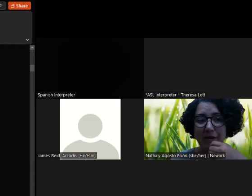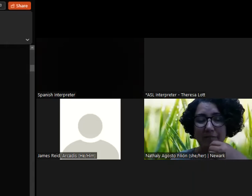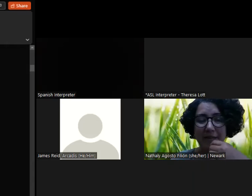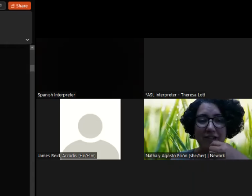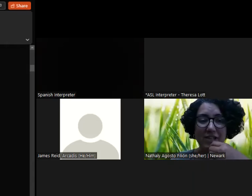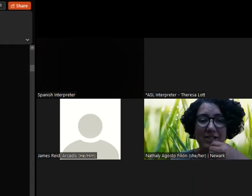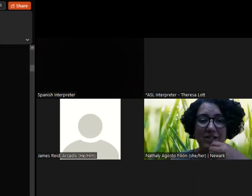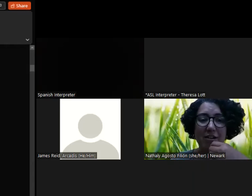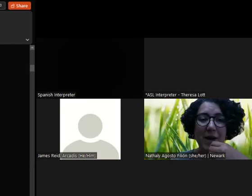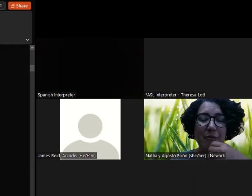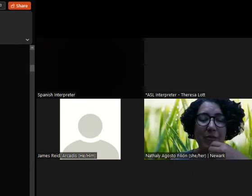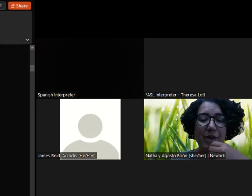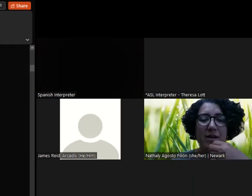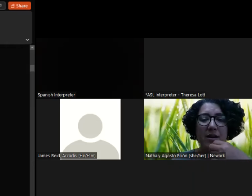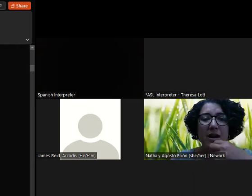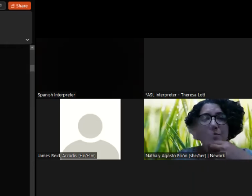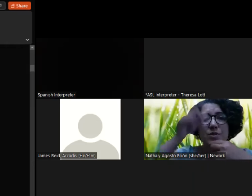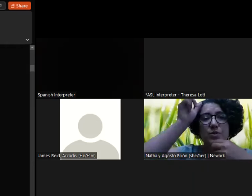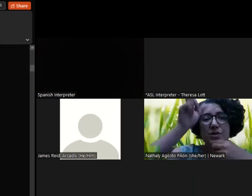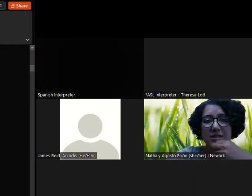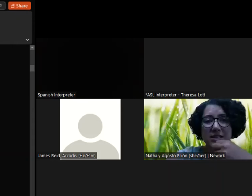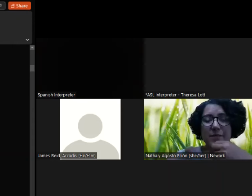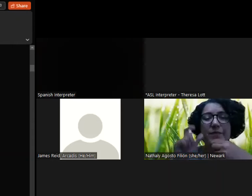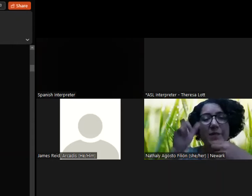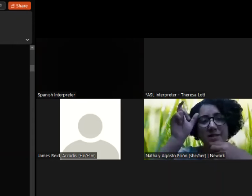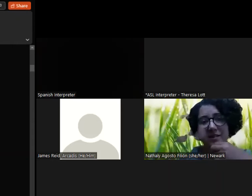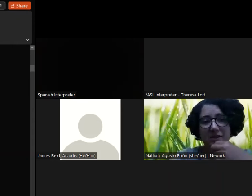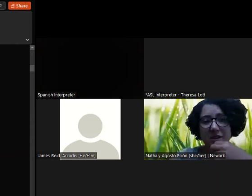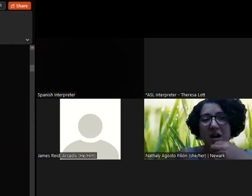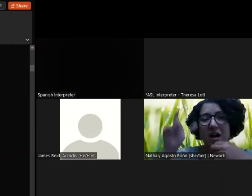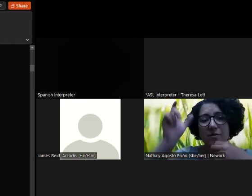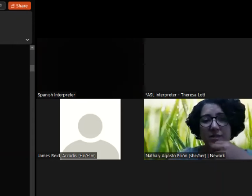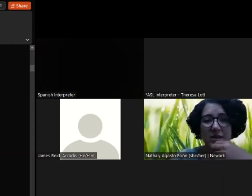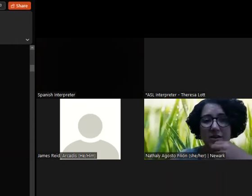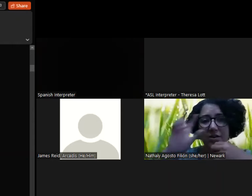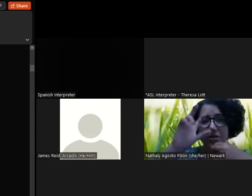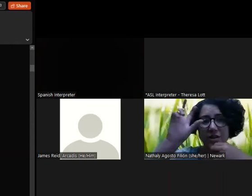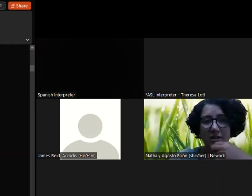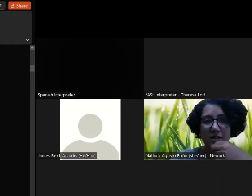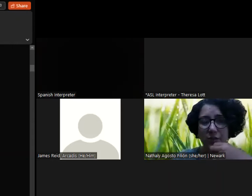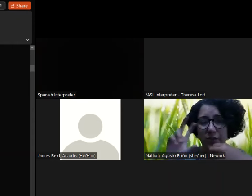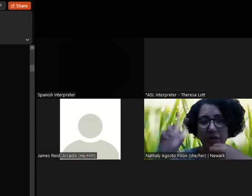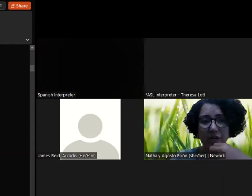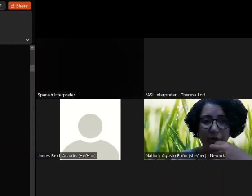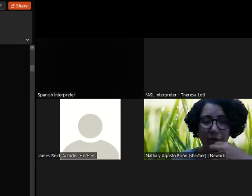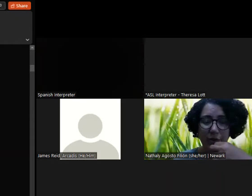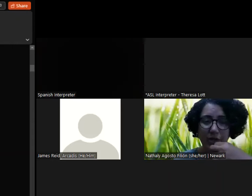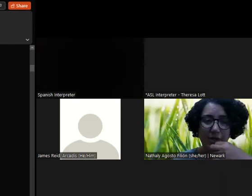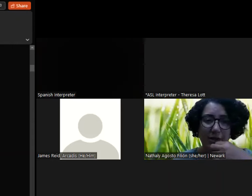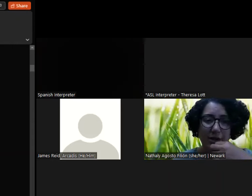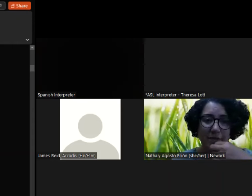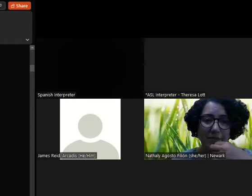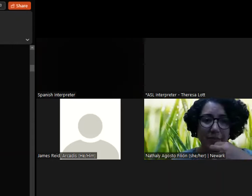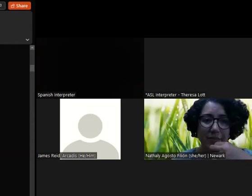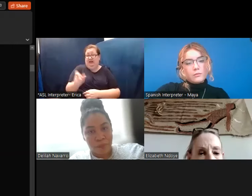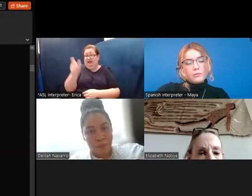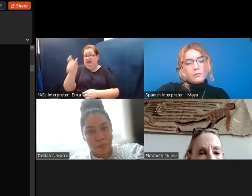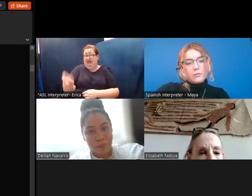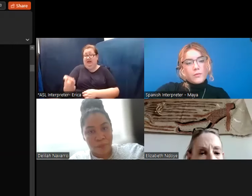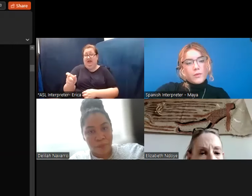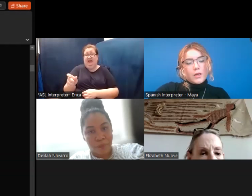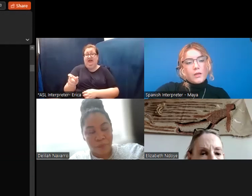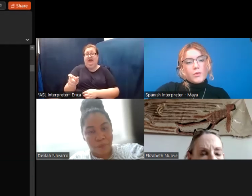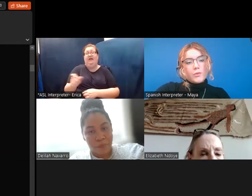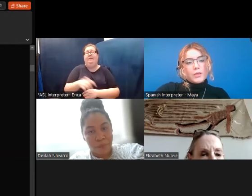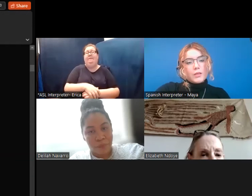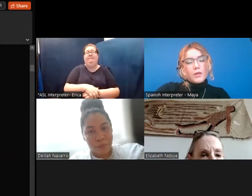want to get a chance to talk about. Yeah, exactly. Is that there's columns here underneath these sort of color-coded